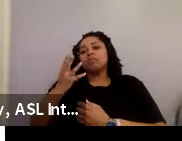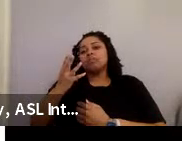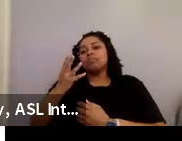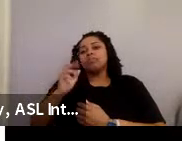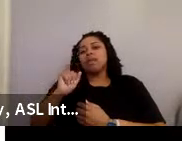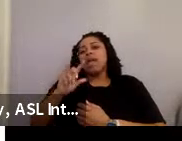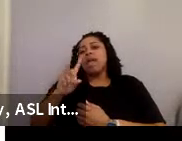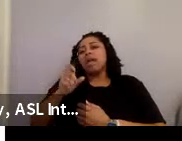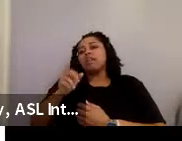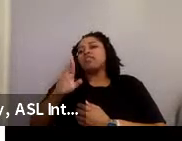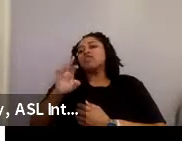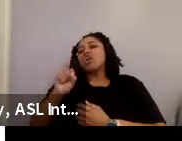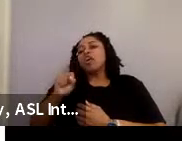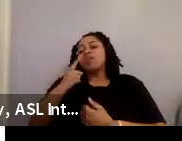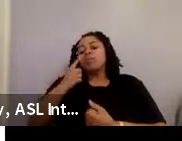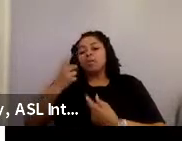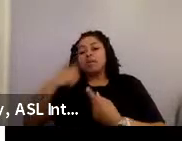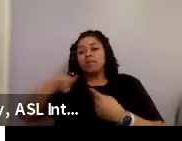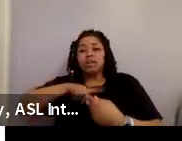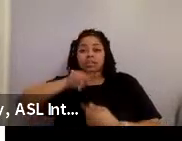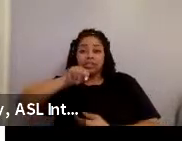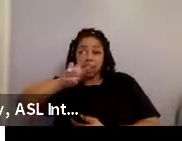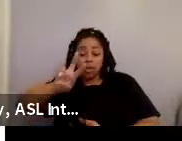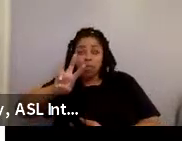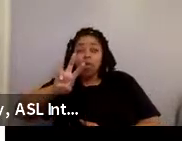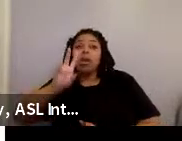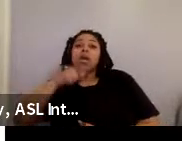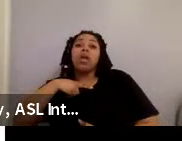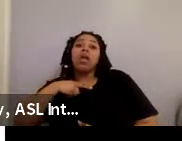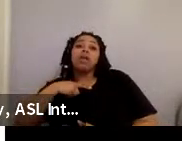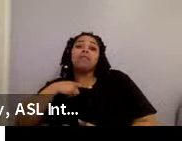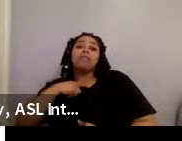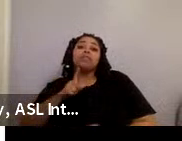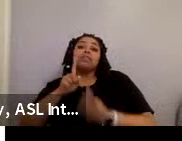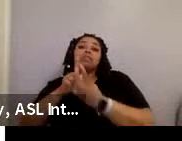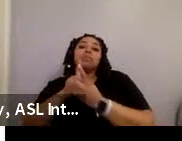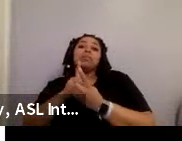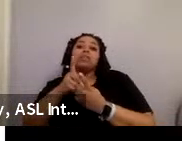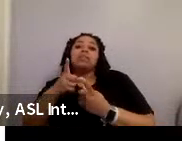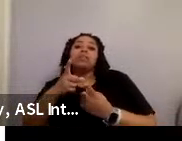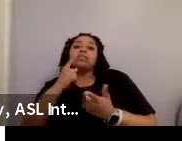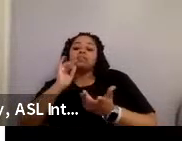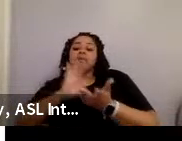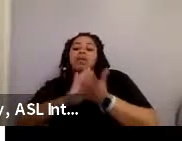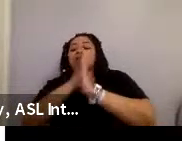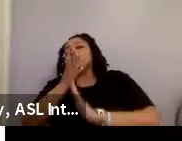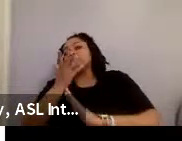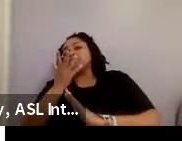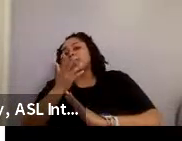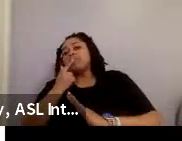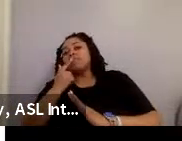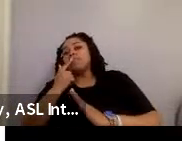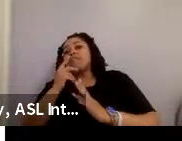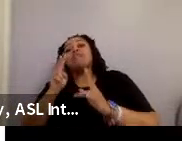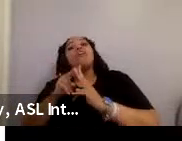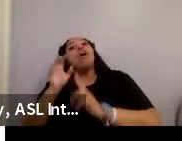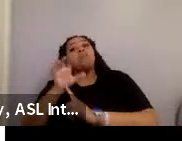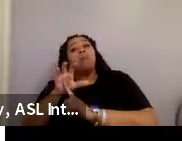With many of us teleworking and having to meet remotely, this has become probably very